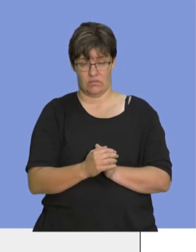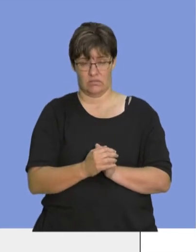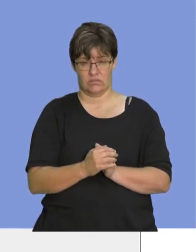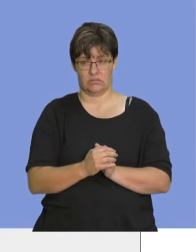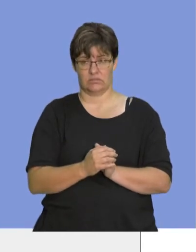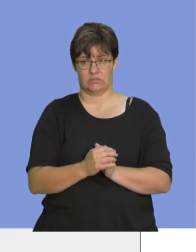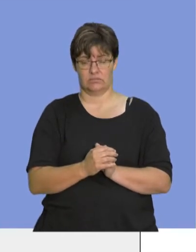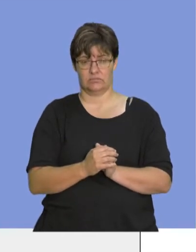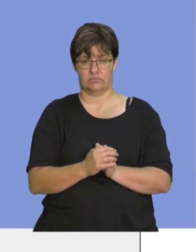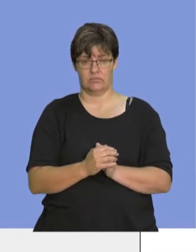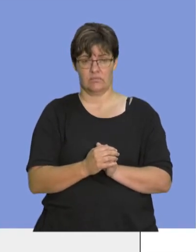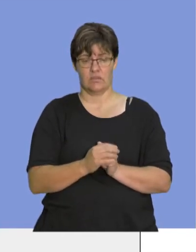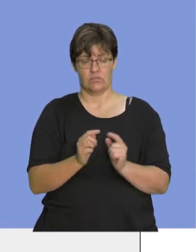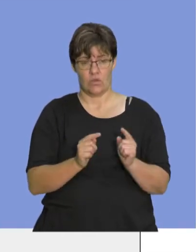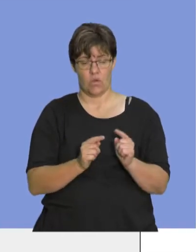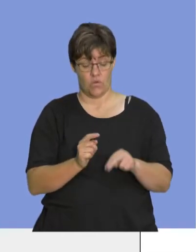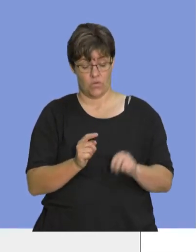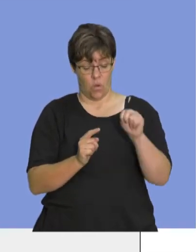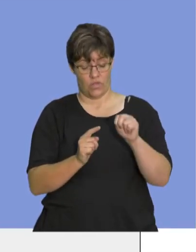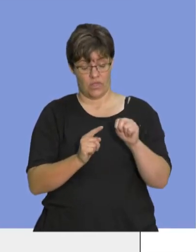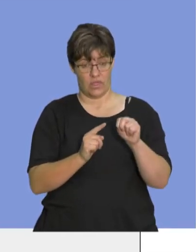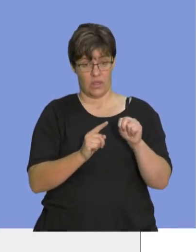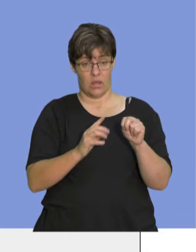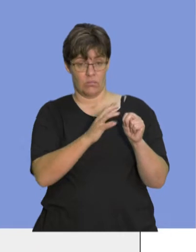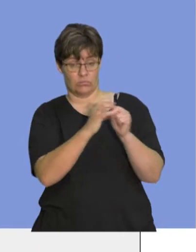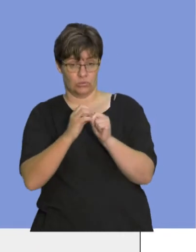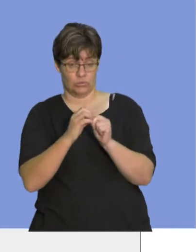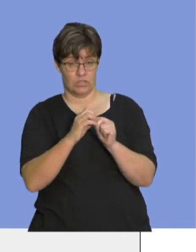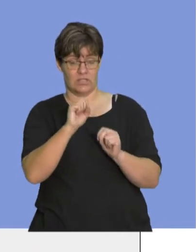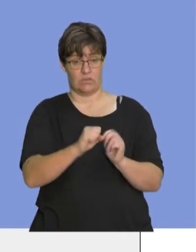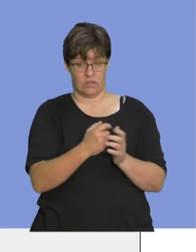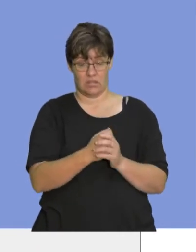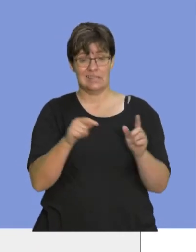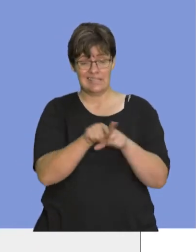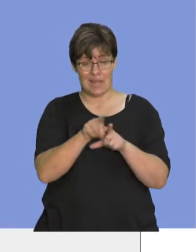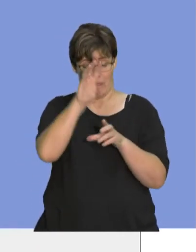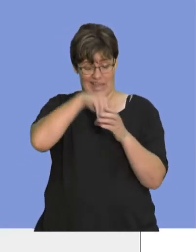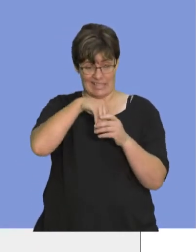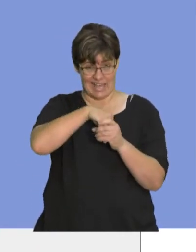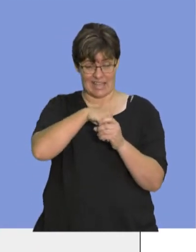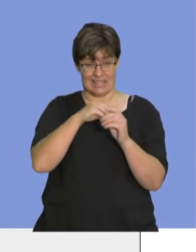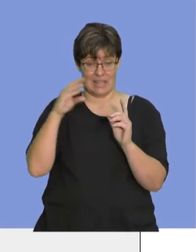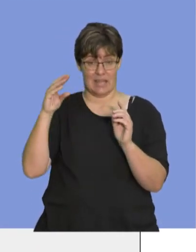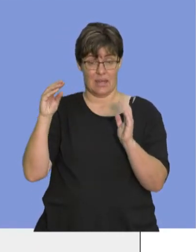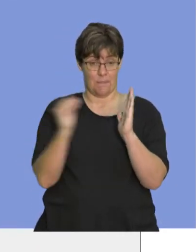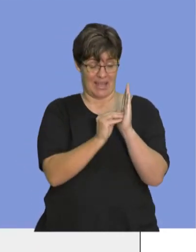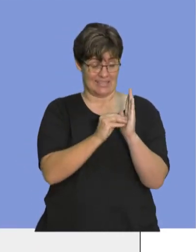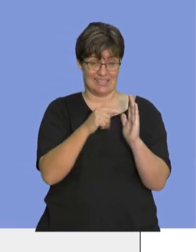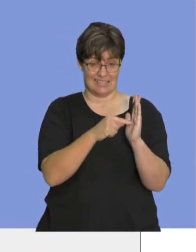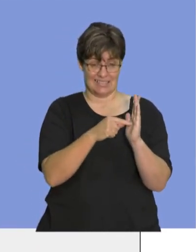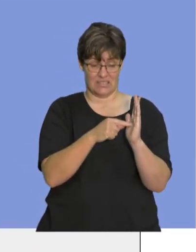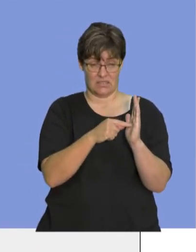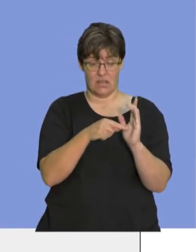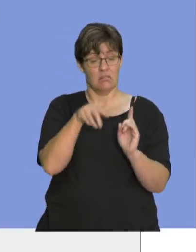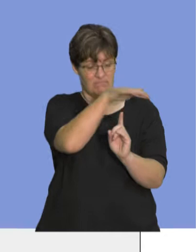it is. So there's a north and the south seeking pole on the magnet. Okay, so even inside the magnet,